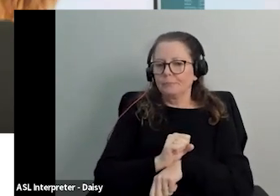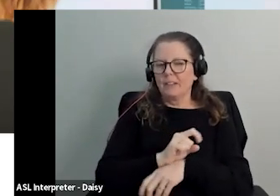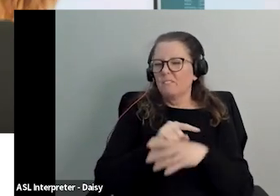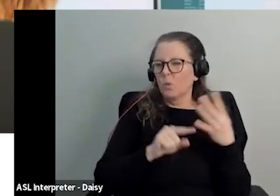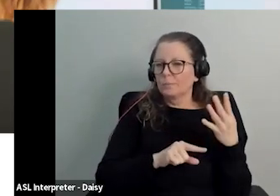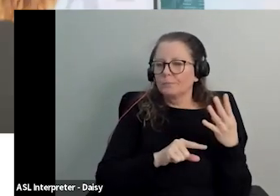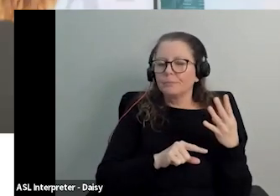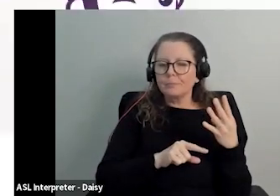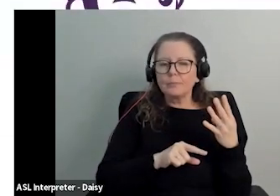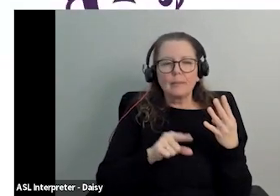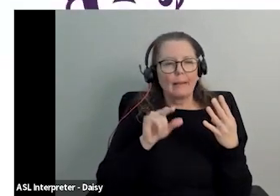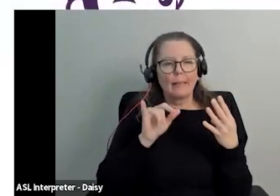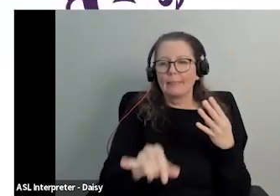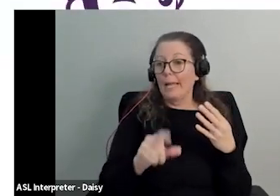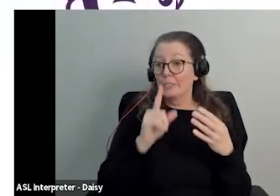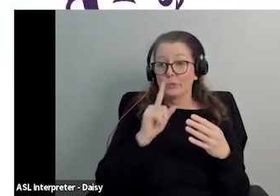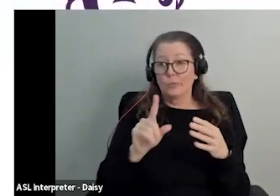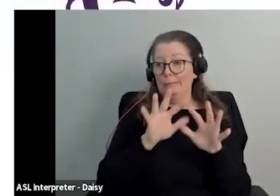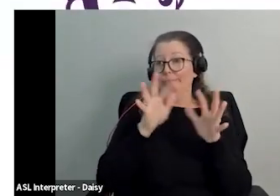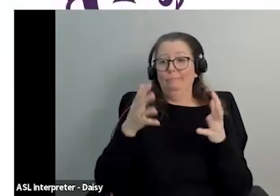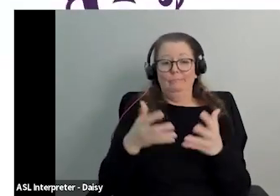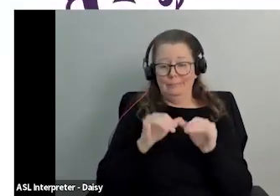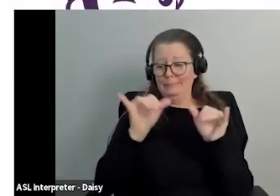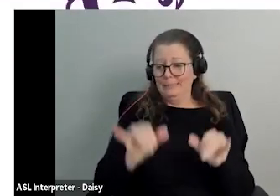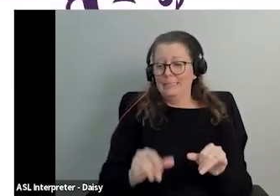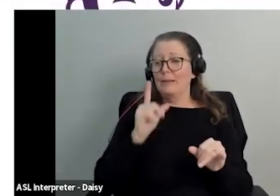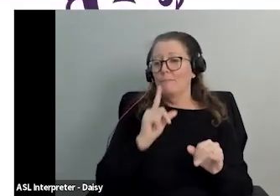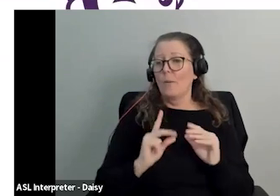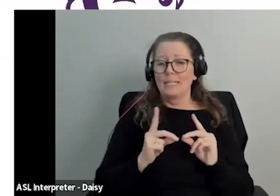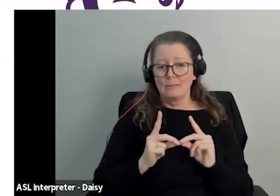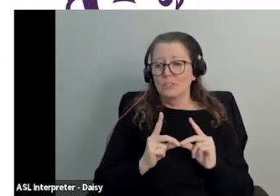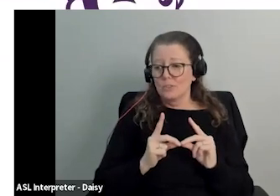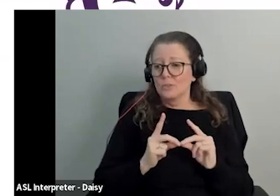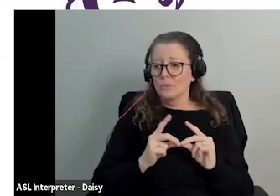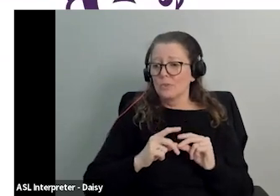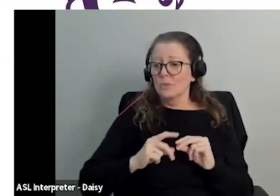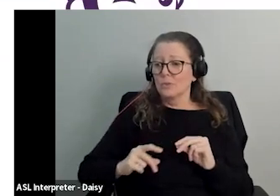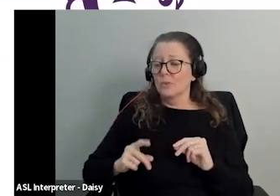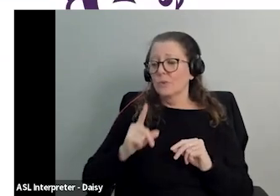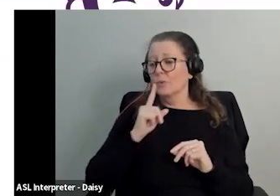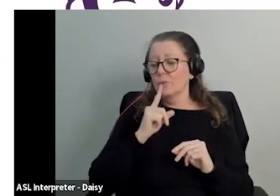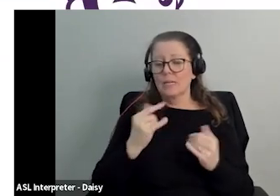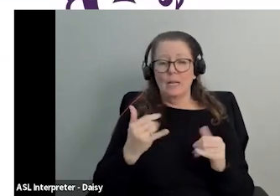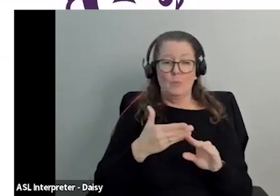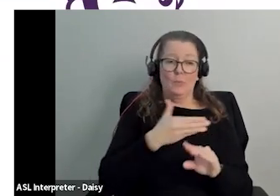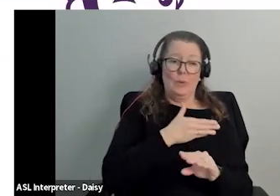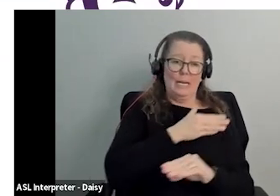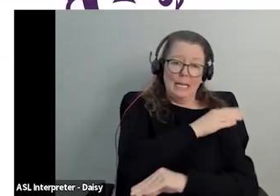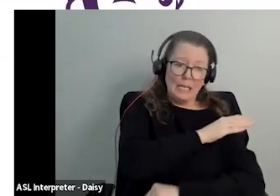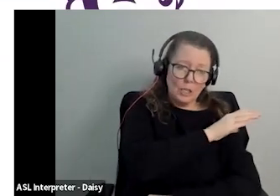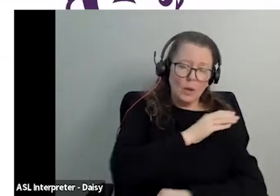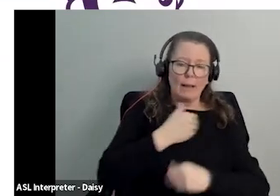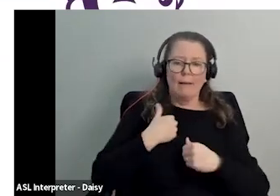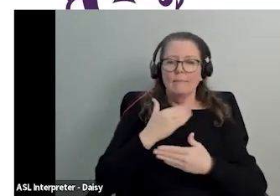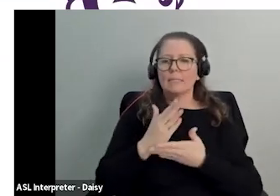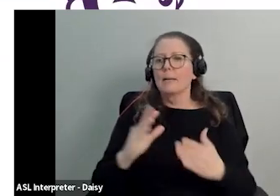the entire digital ecosystem. And so in research, we really have the preclinical, we have the lab software.